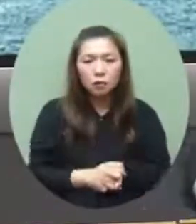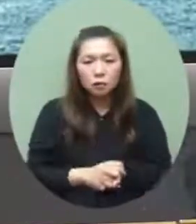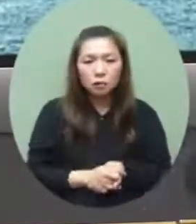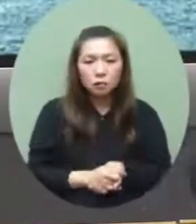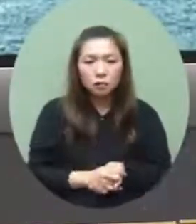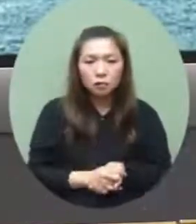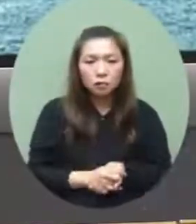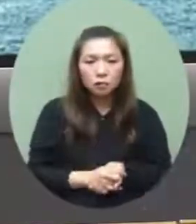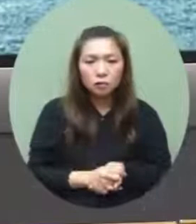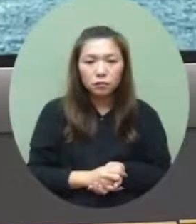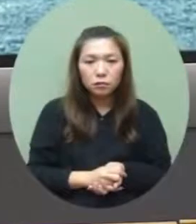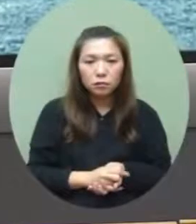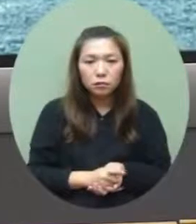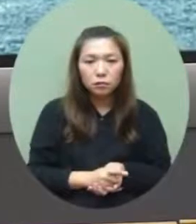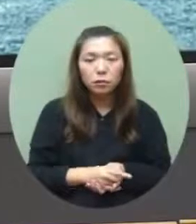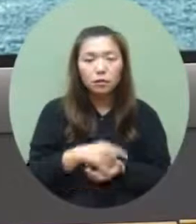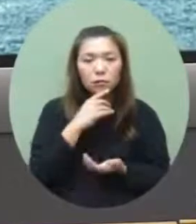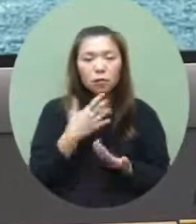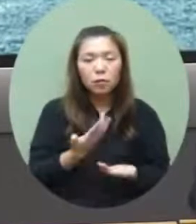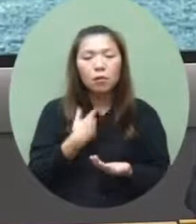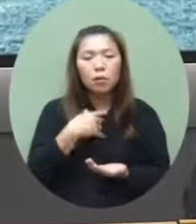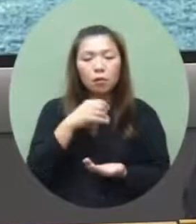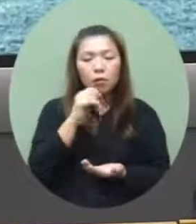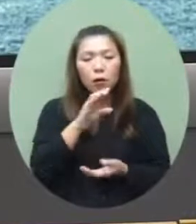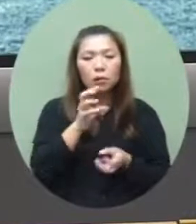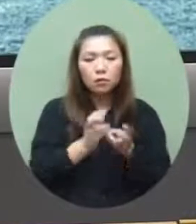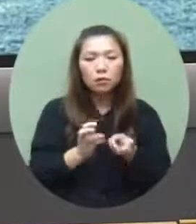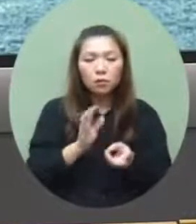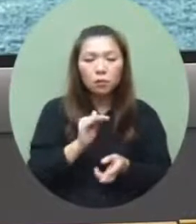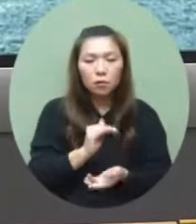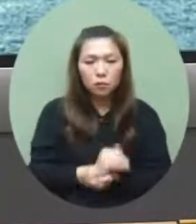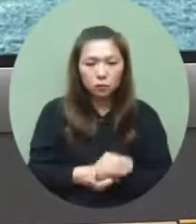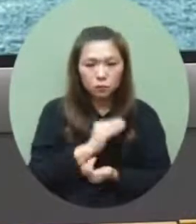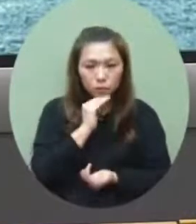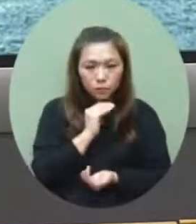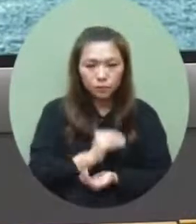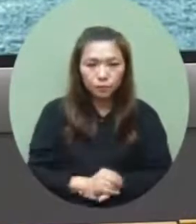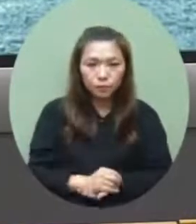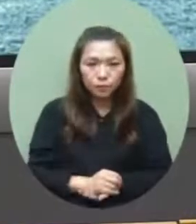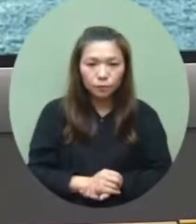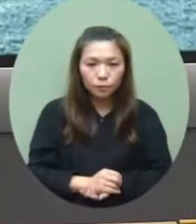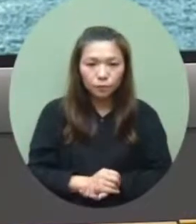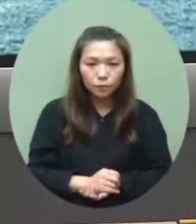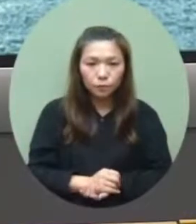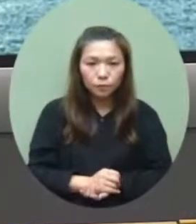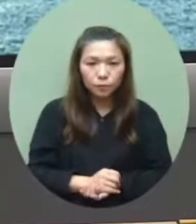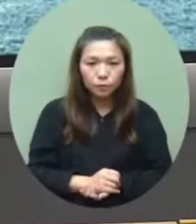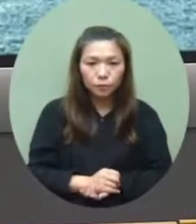the care homes, but if you want further information,